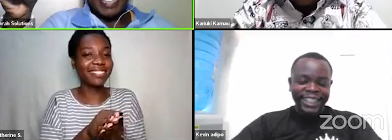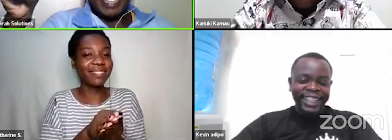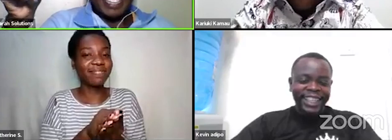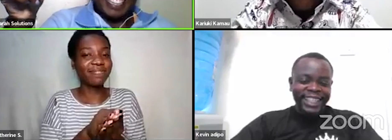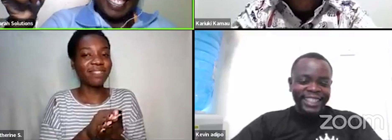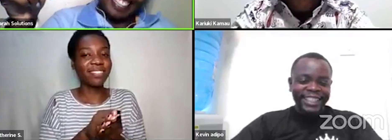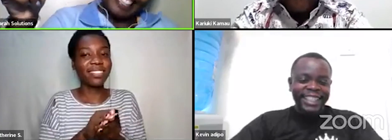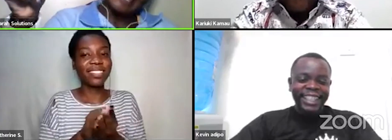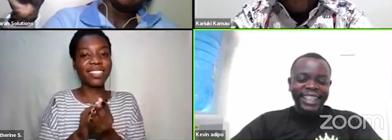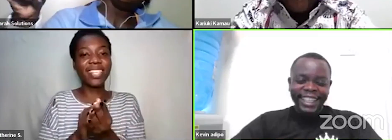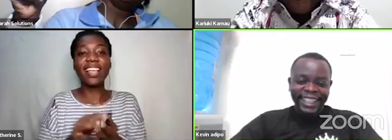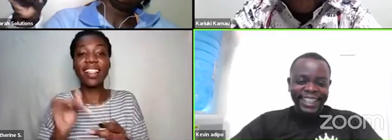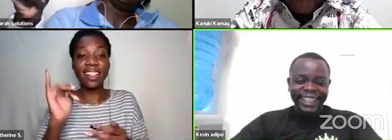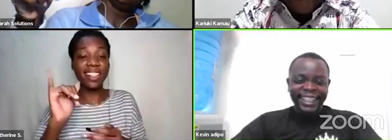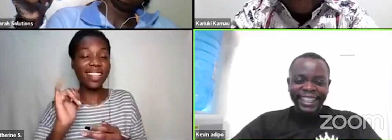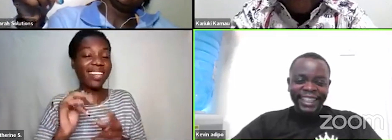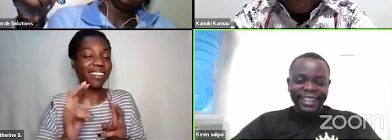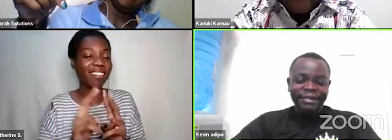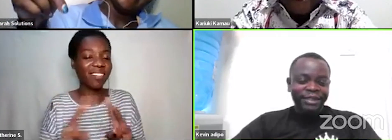is